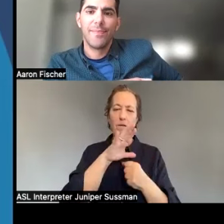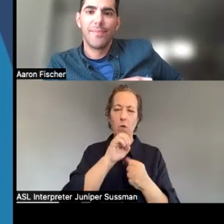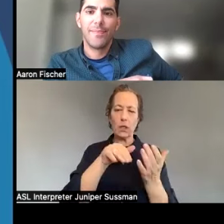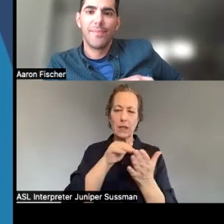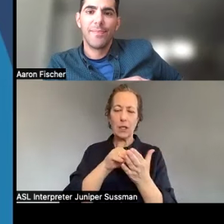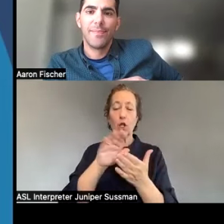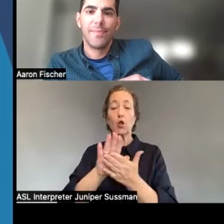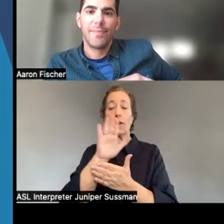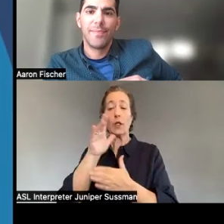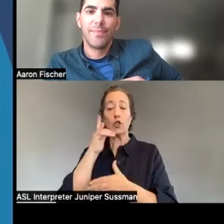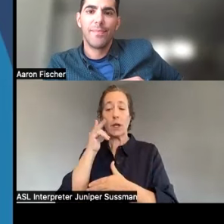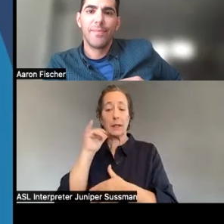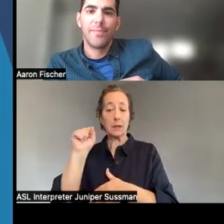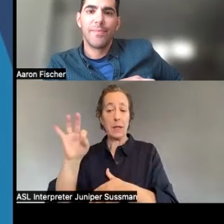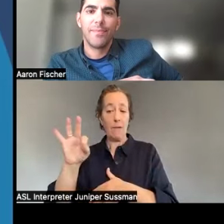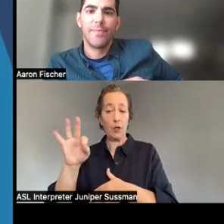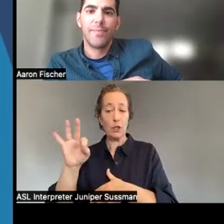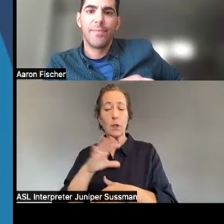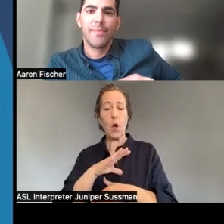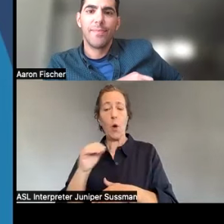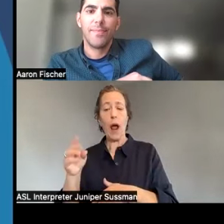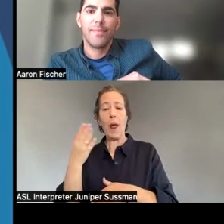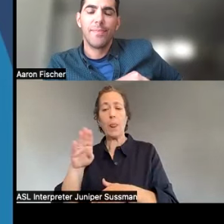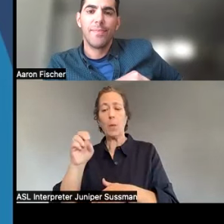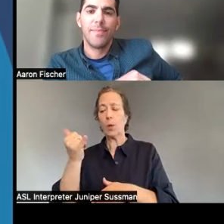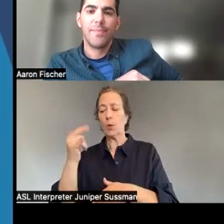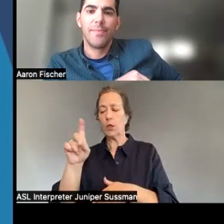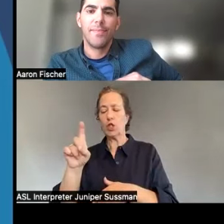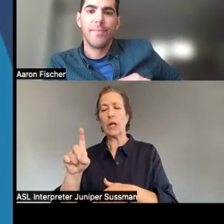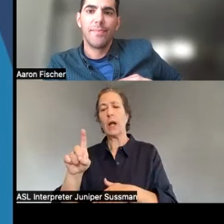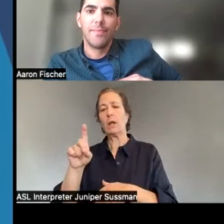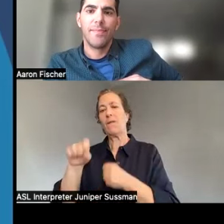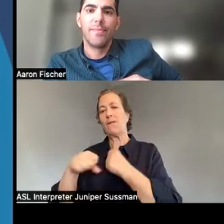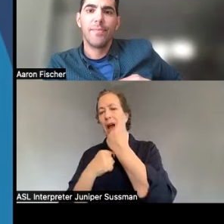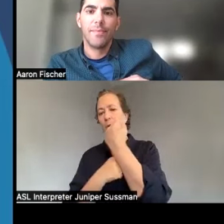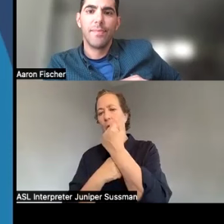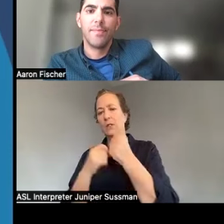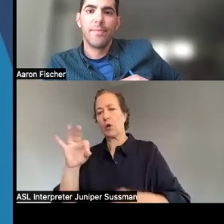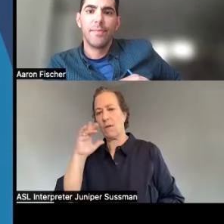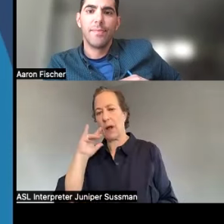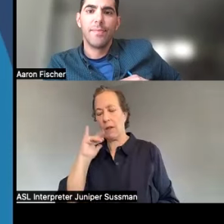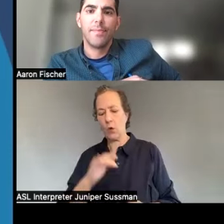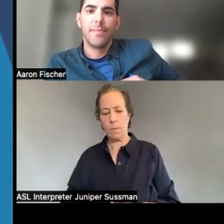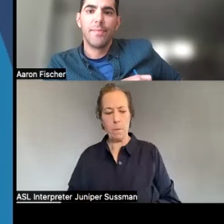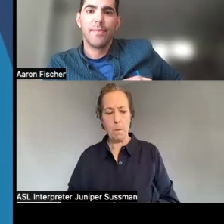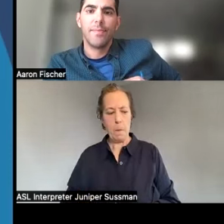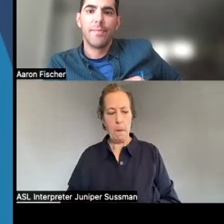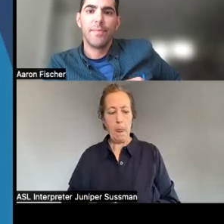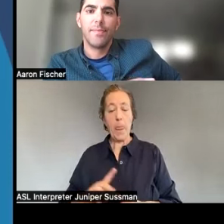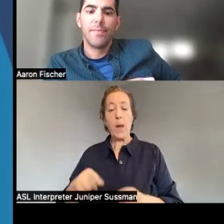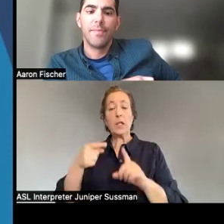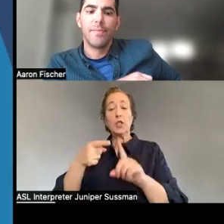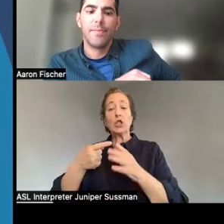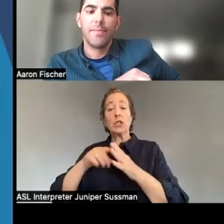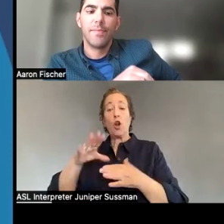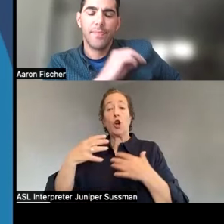of California at San Francisco and the Blue Shield Foundation of California. She started her health center